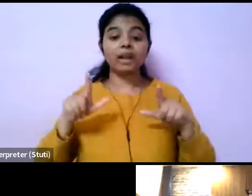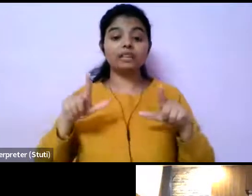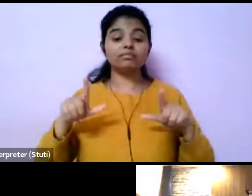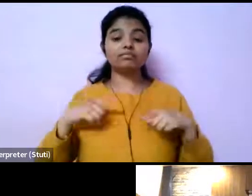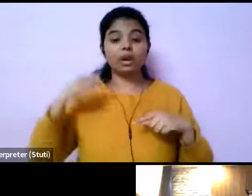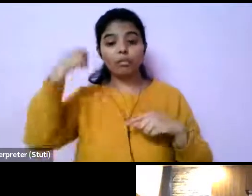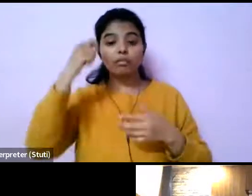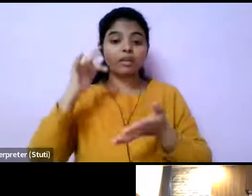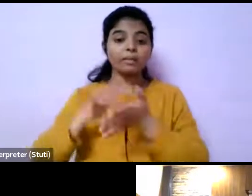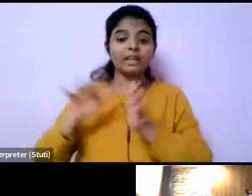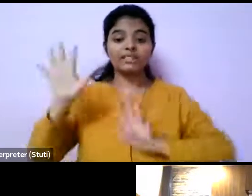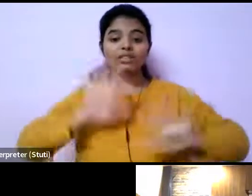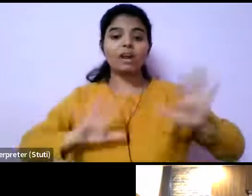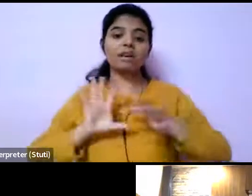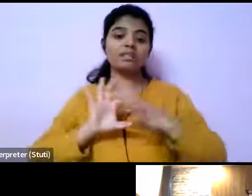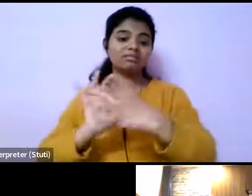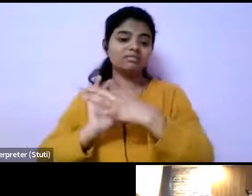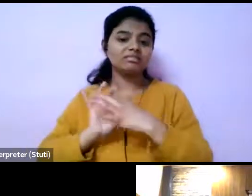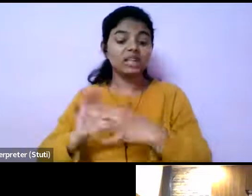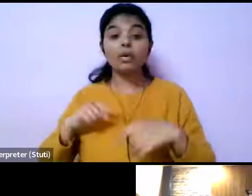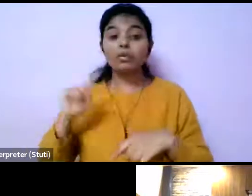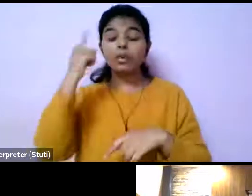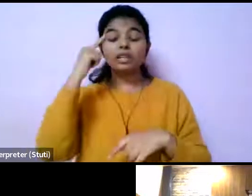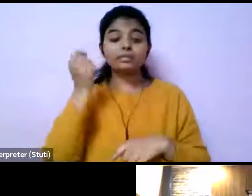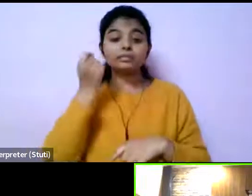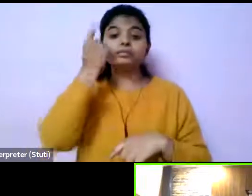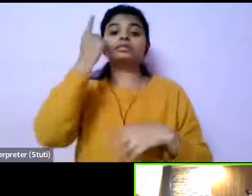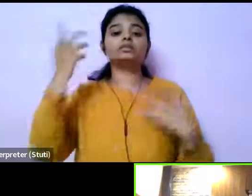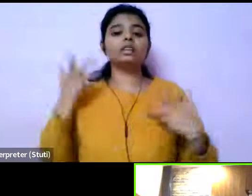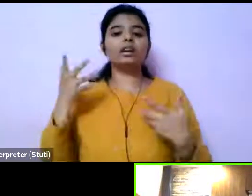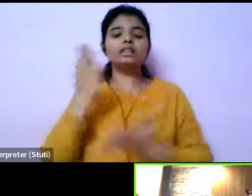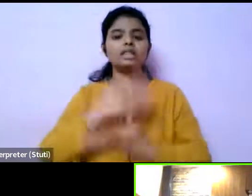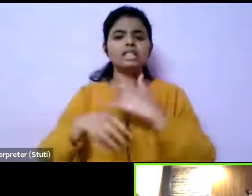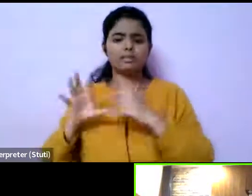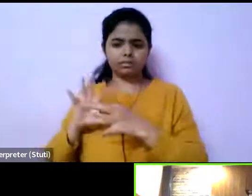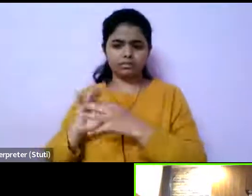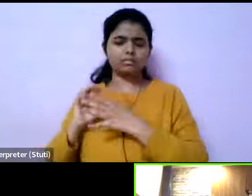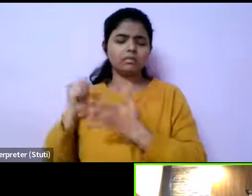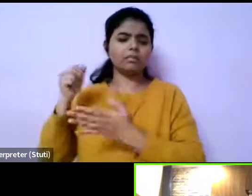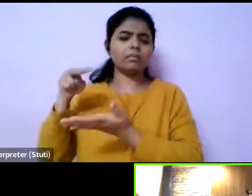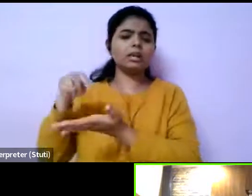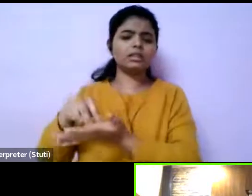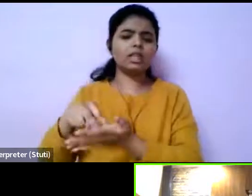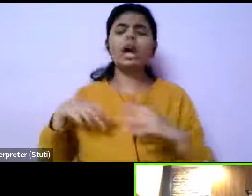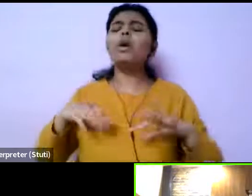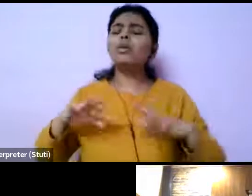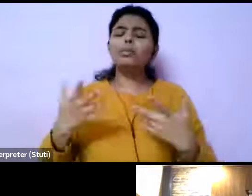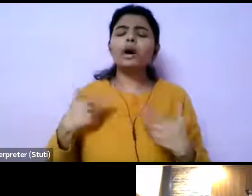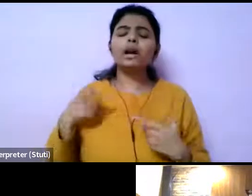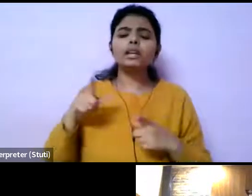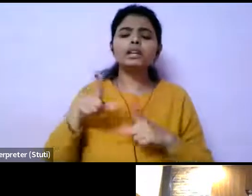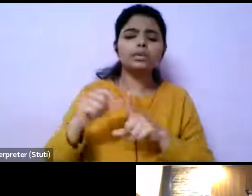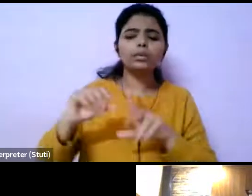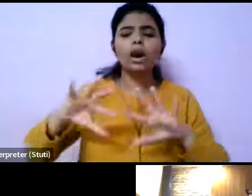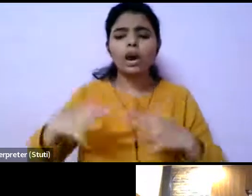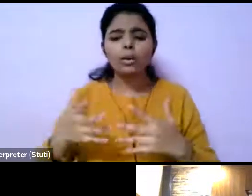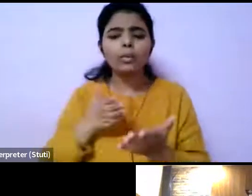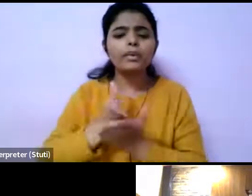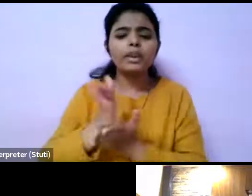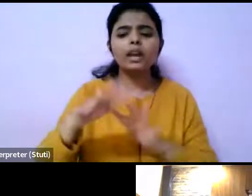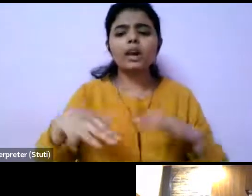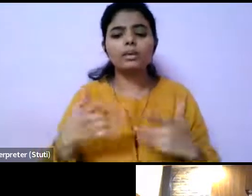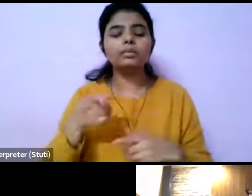think these are the first things that come to mind, Absolutely, right? absolutely. So how are we going to do it, and why are we going to do it the way we